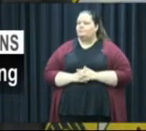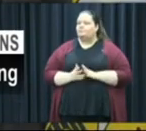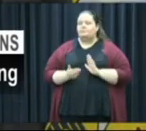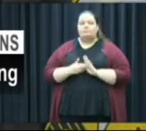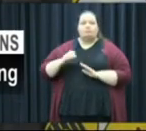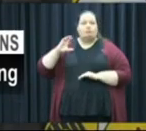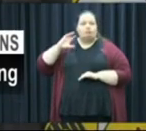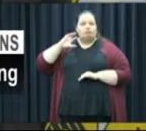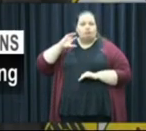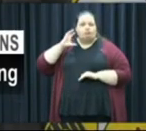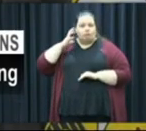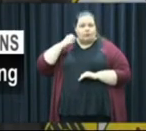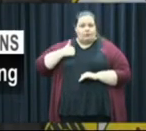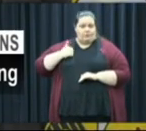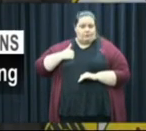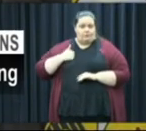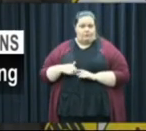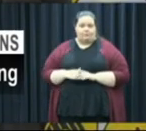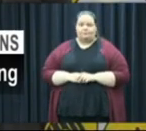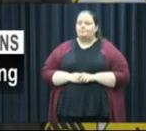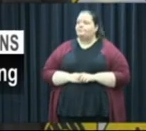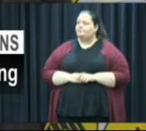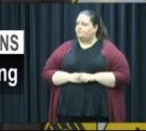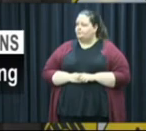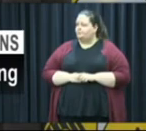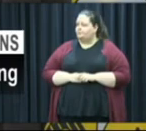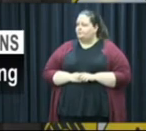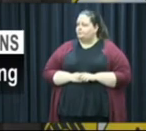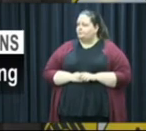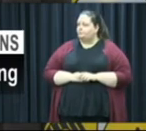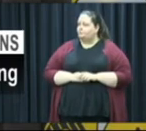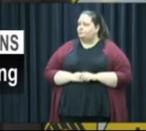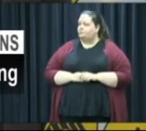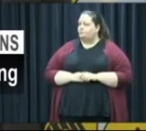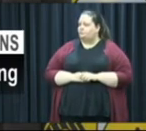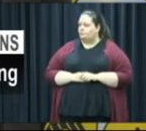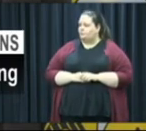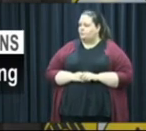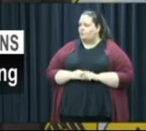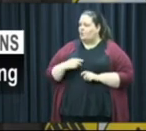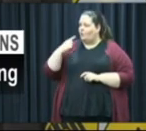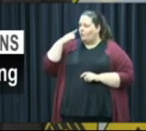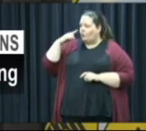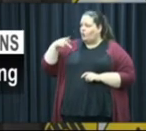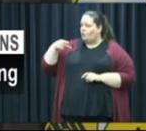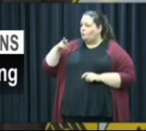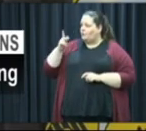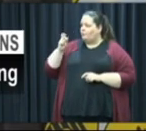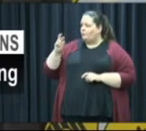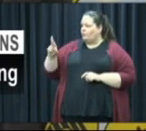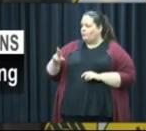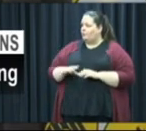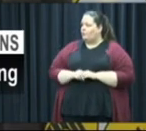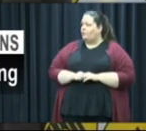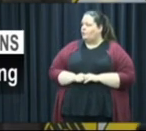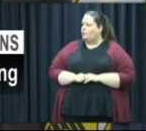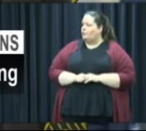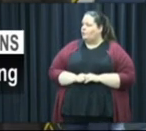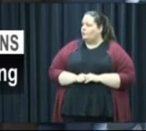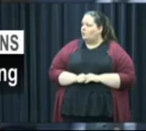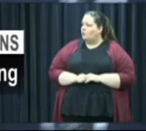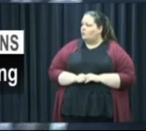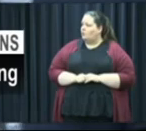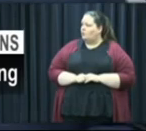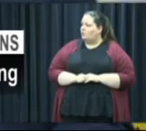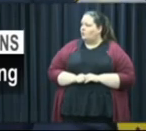Canada. Good afternoon. My question is for the Premier. I spoke with an expert who said that New Brunswick should be using